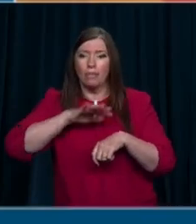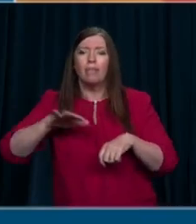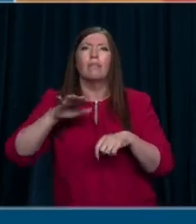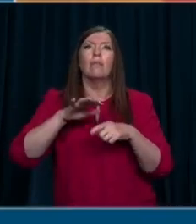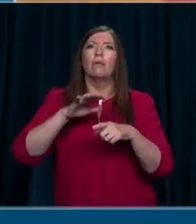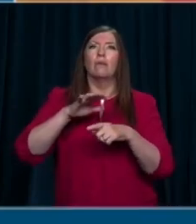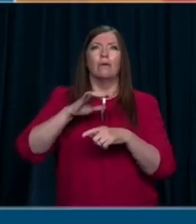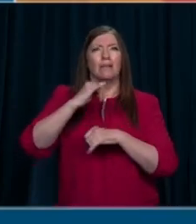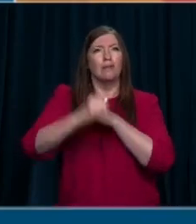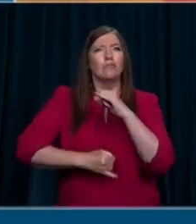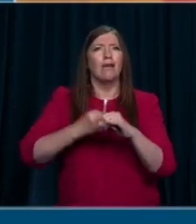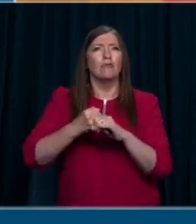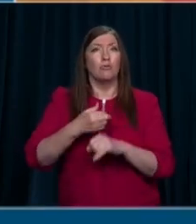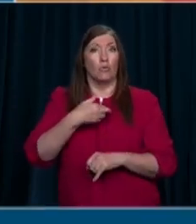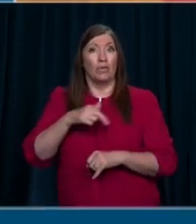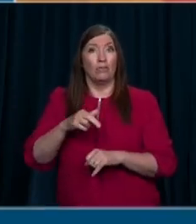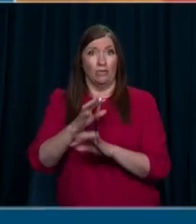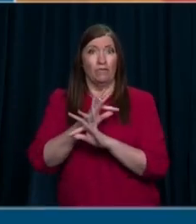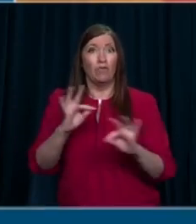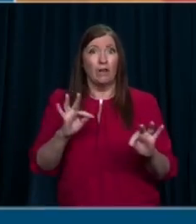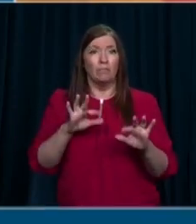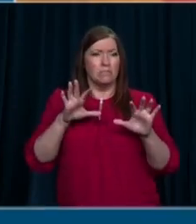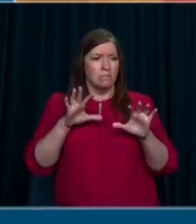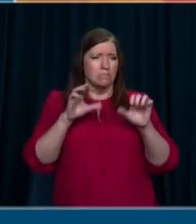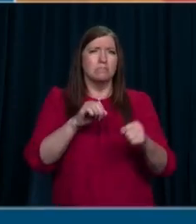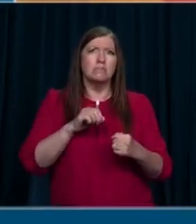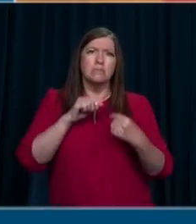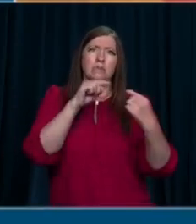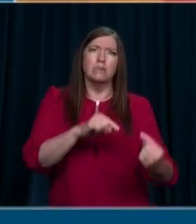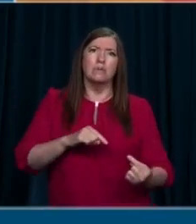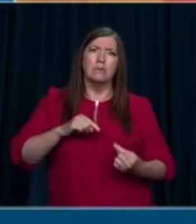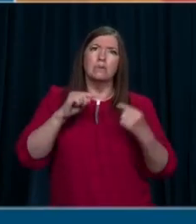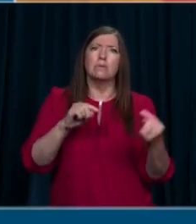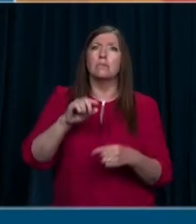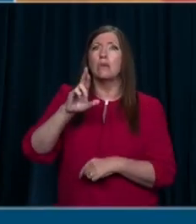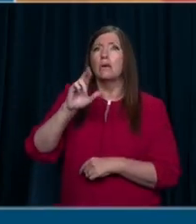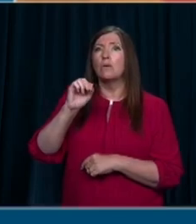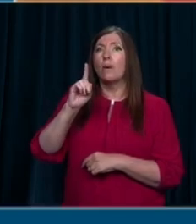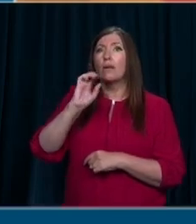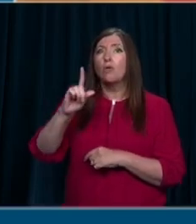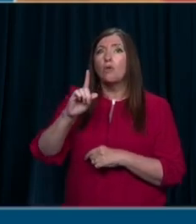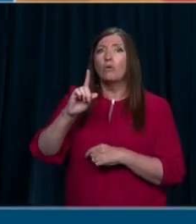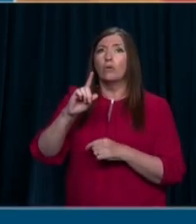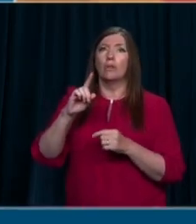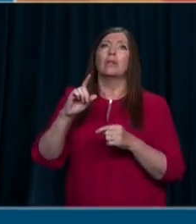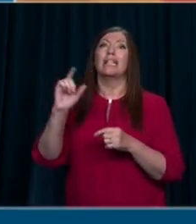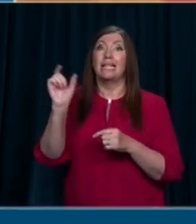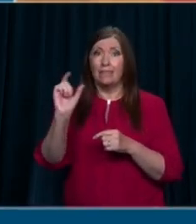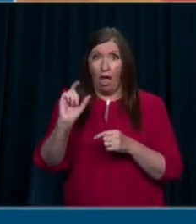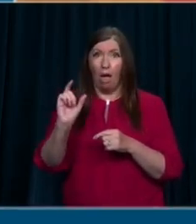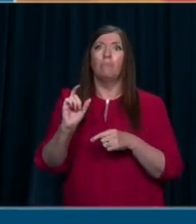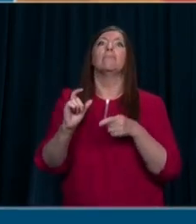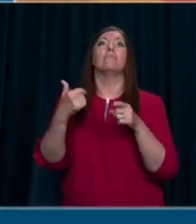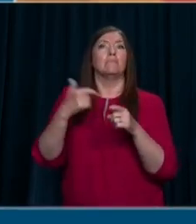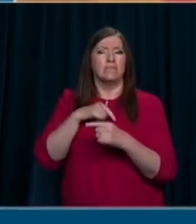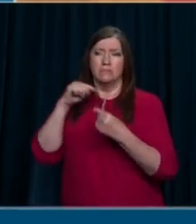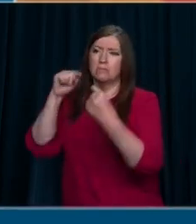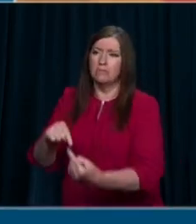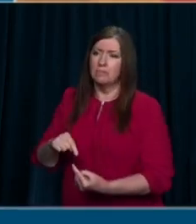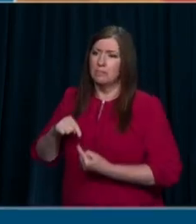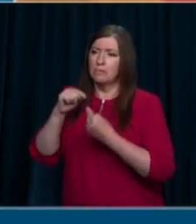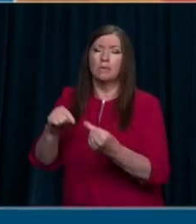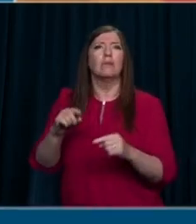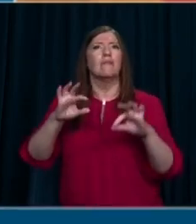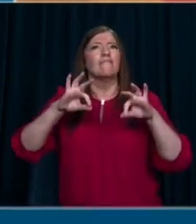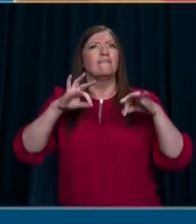International Religious Freedom, taken on radical Islam, and my family and I paid a big price for that, targeted